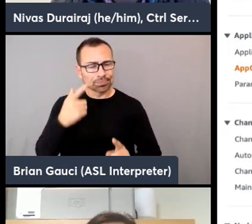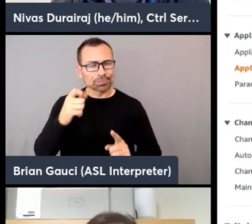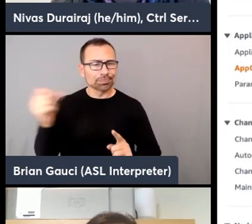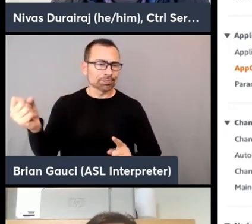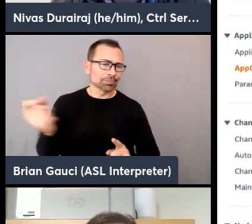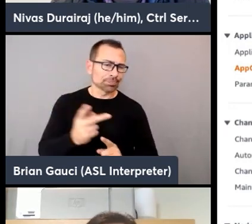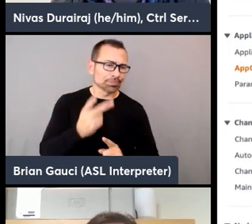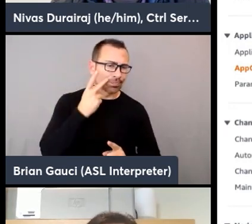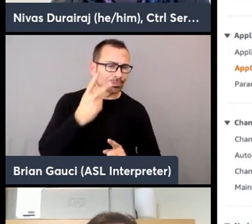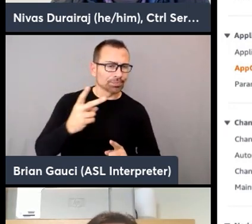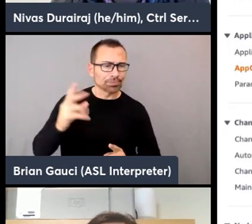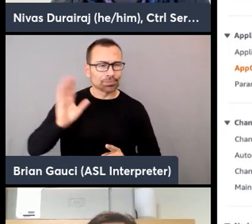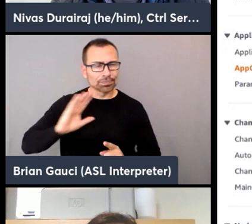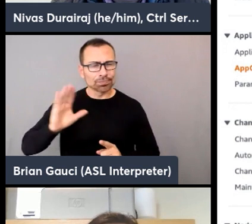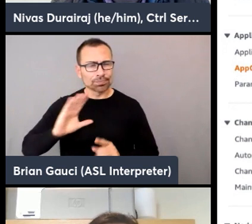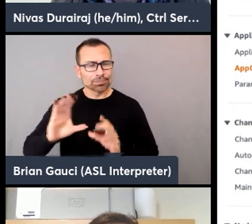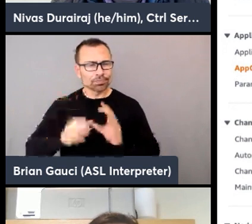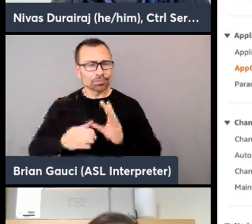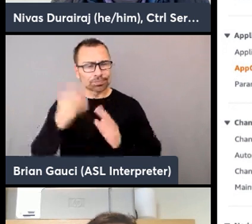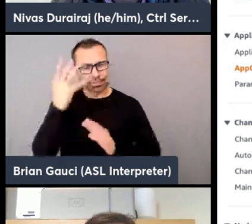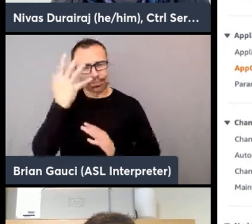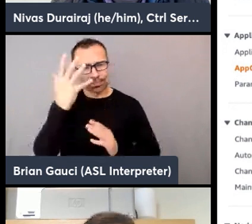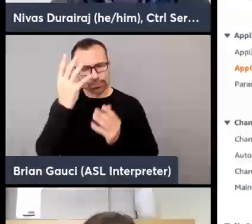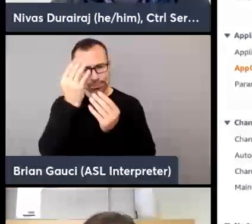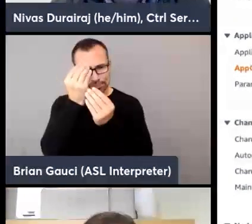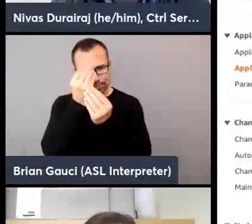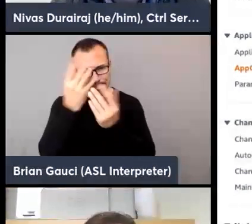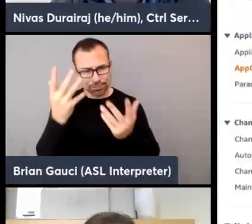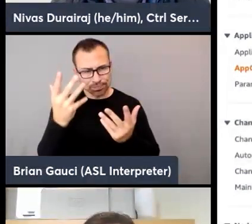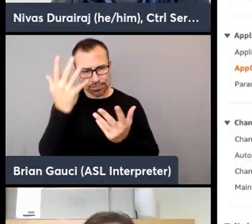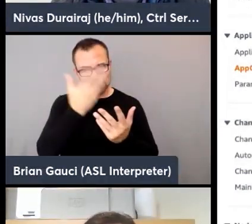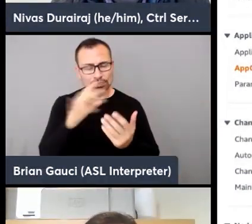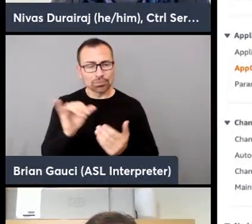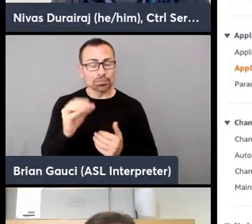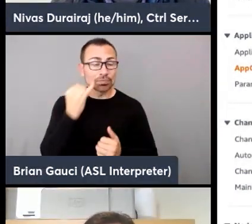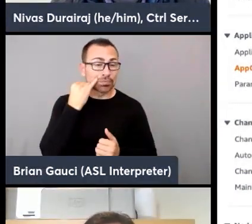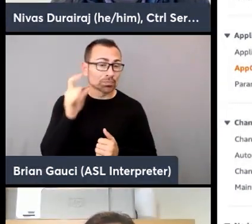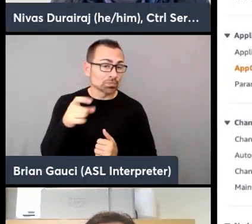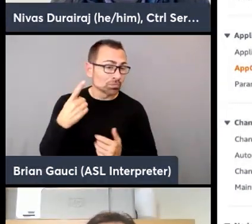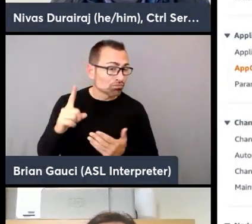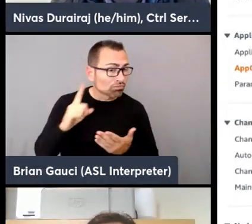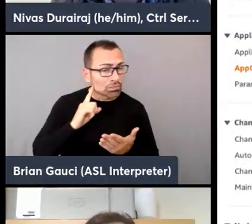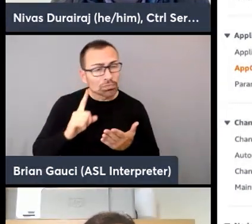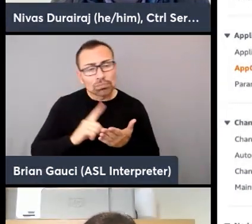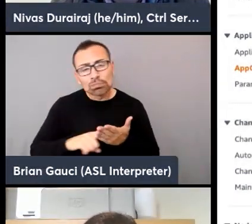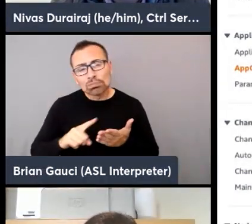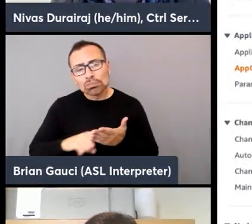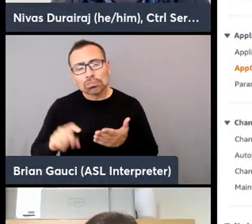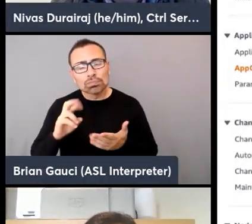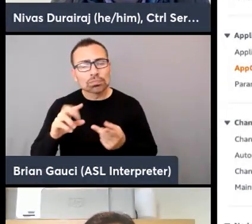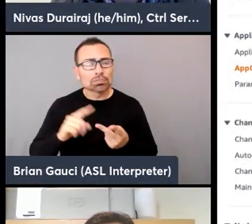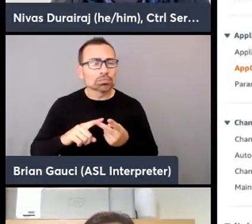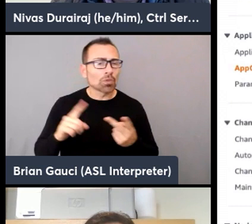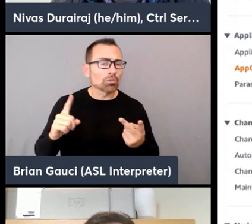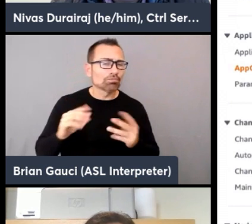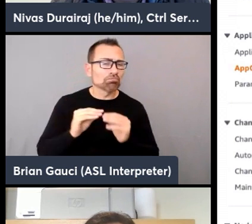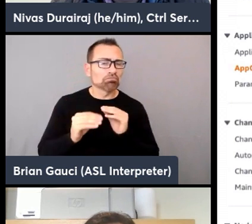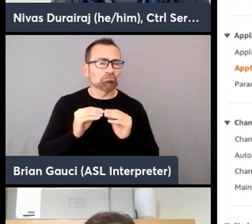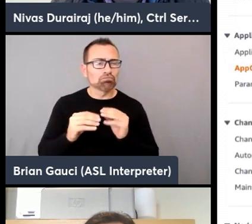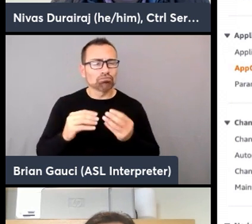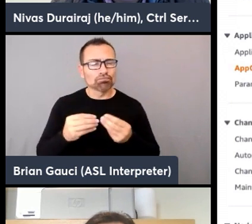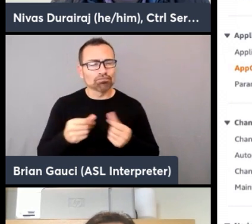your previous configuration data looked like if you need to do that for auditing or for troubleshooting or anything. You have